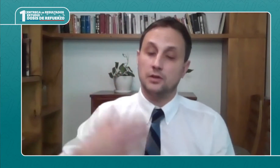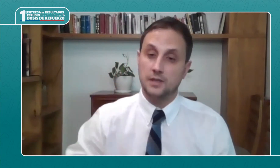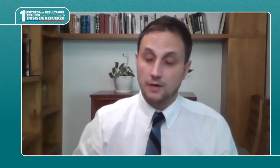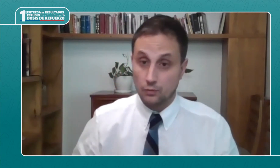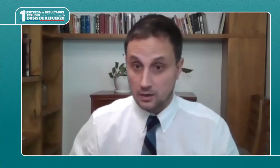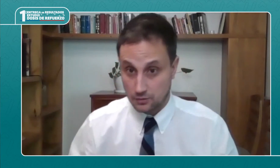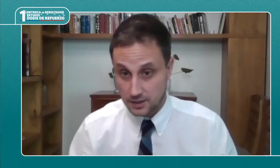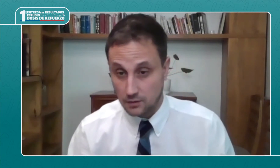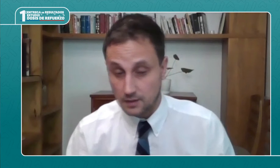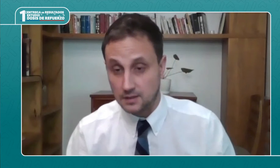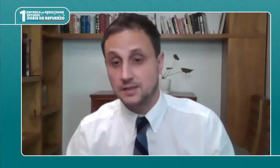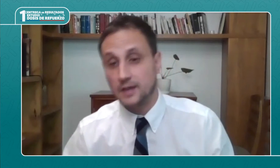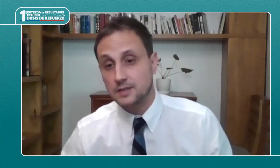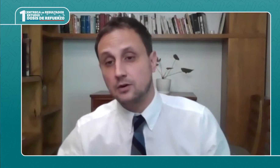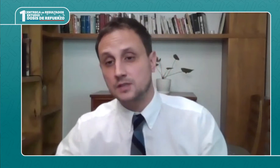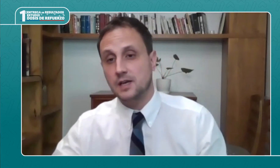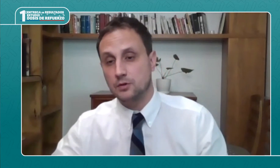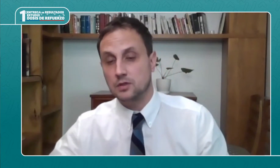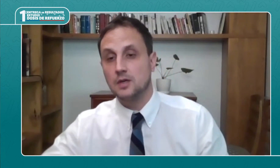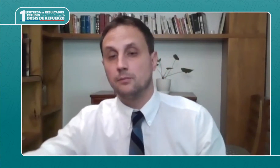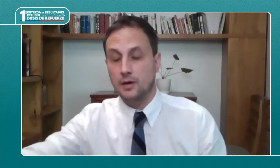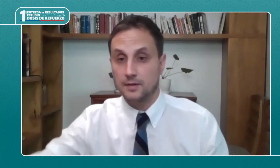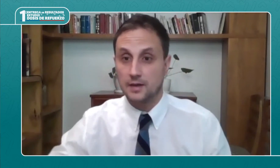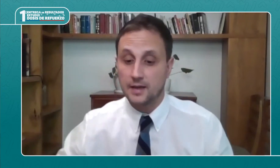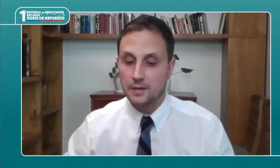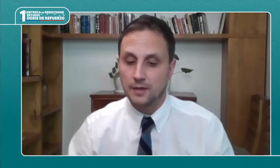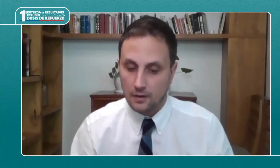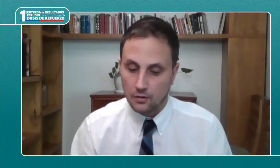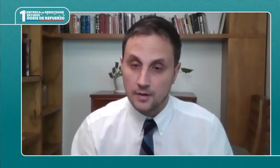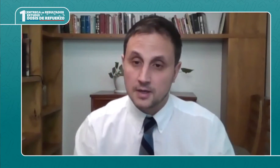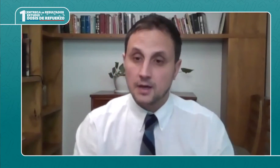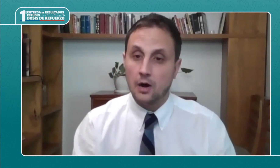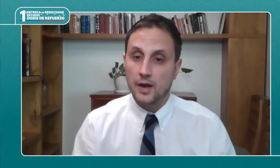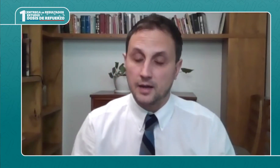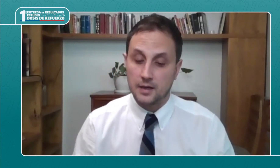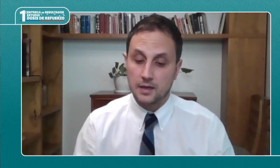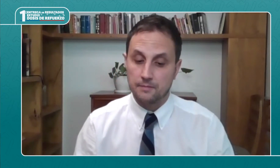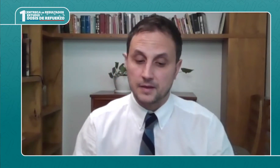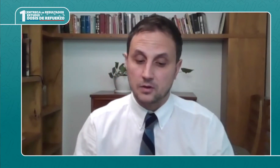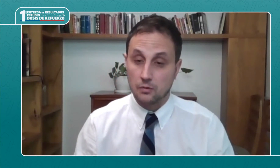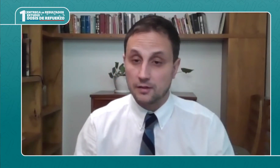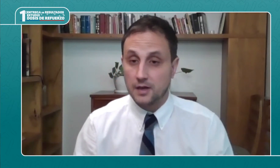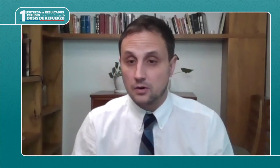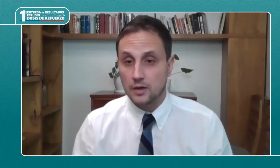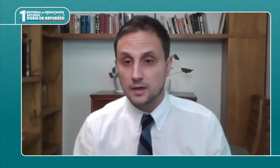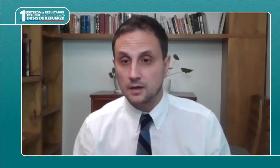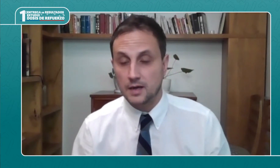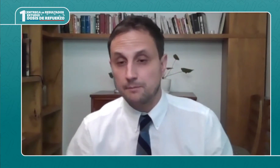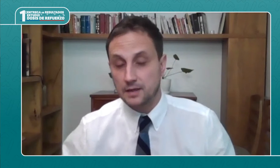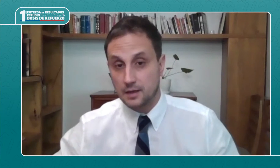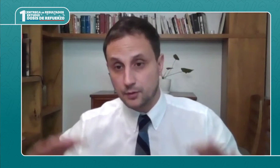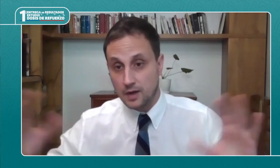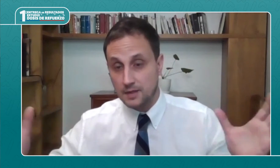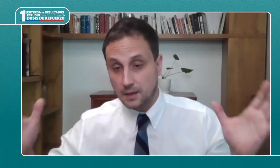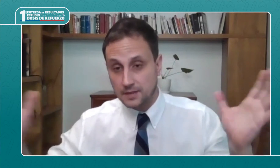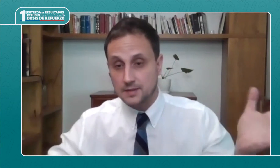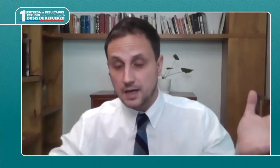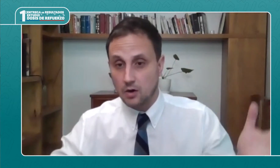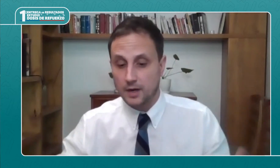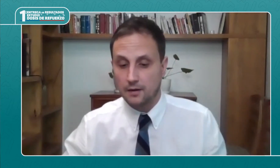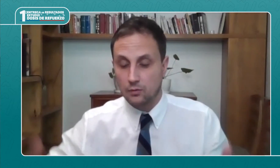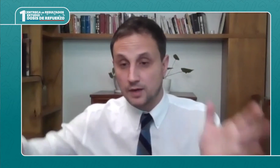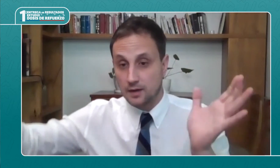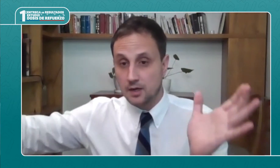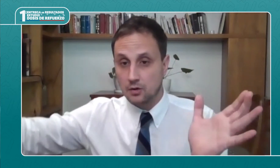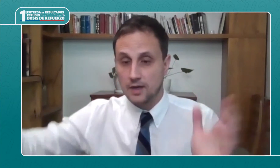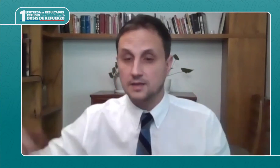than the persons who are vaccinated with Sinovac, having been vaccinated with Sinovac. And if we do so, we would have to measure it. As I said,